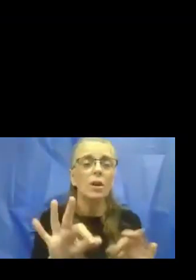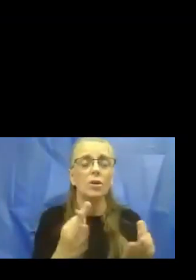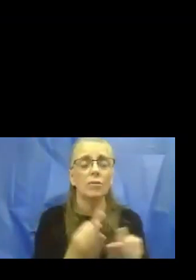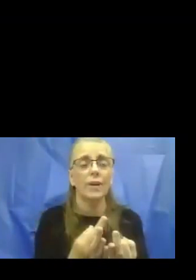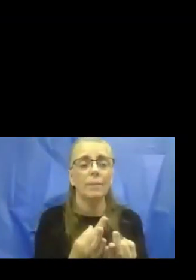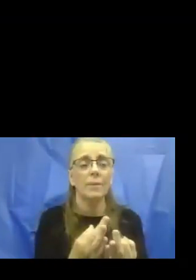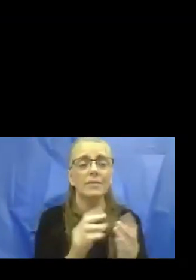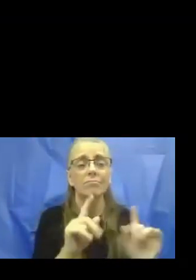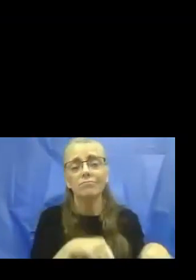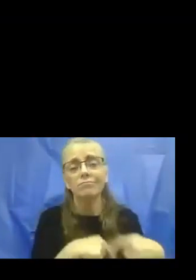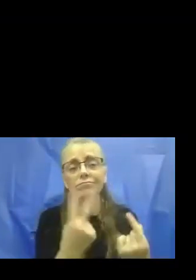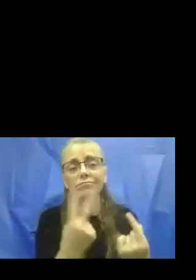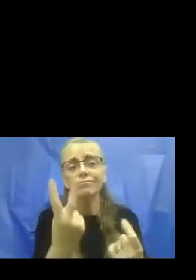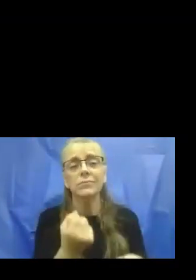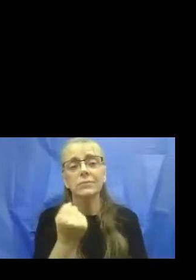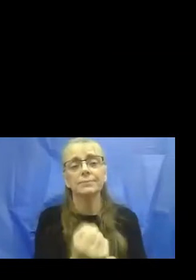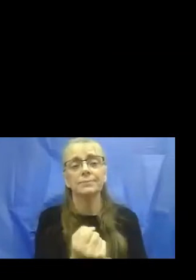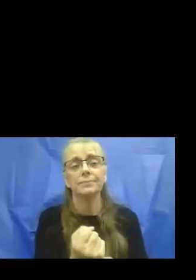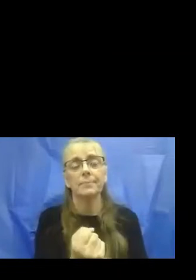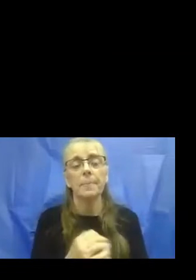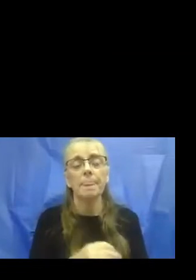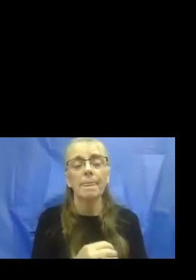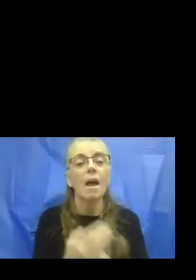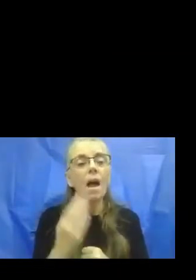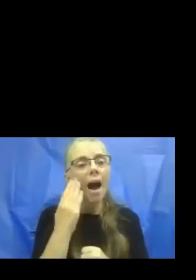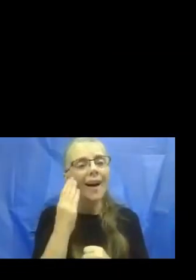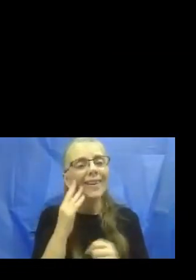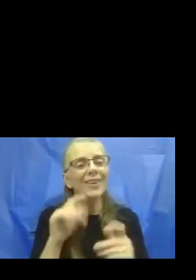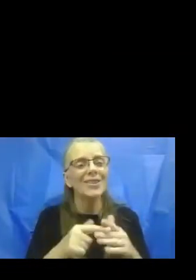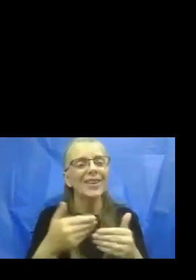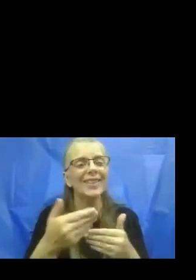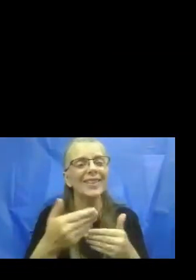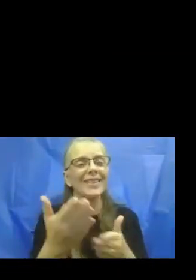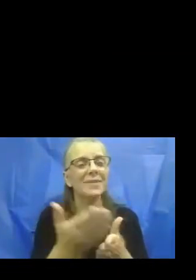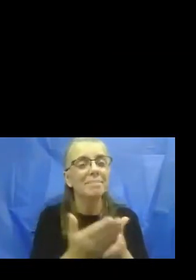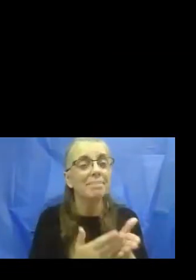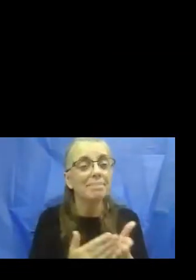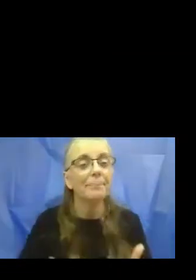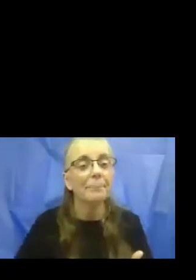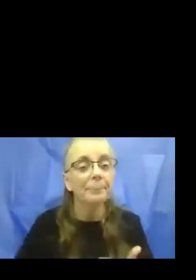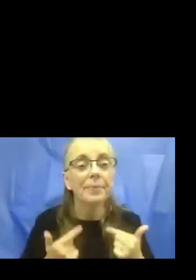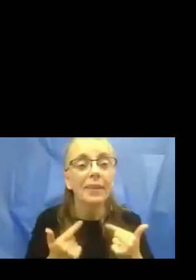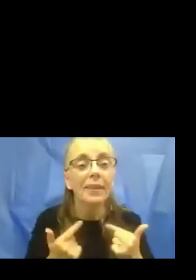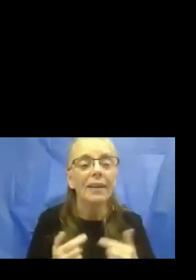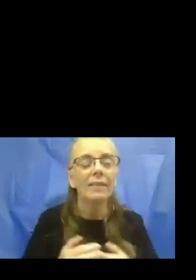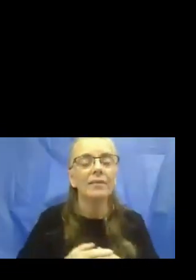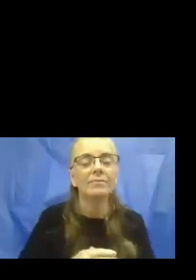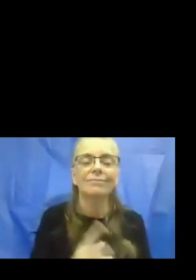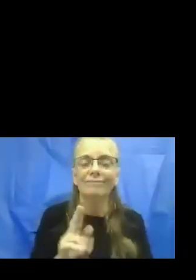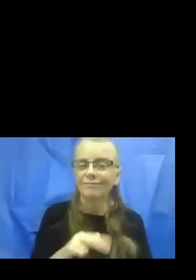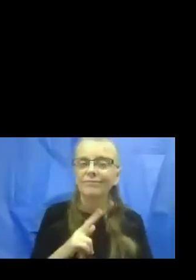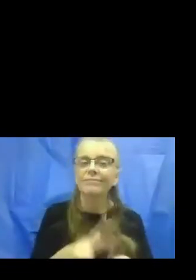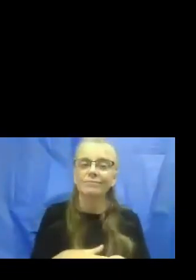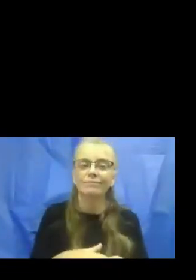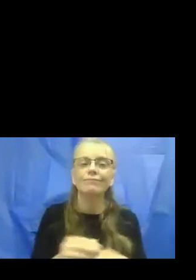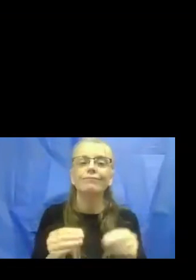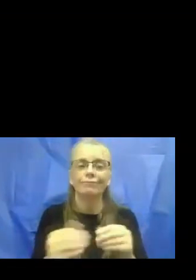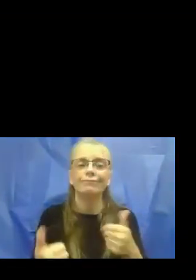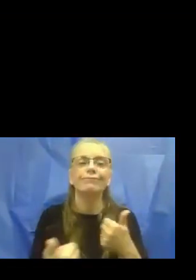the next phases of parenthood, of course, there will be more challenges to overcome. You're about to have